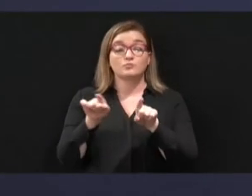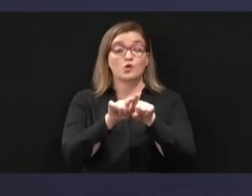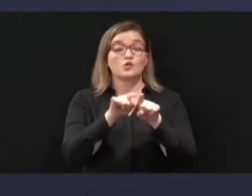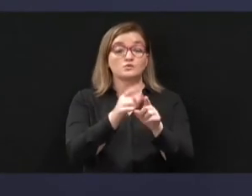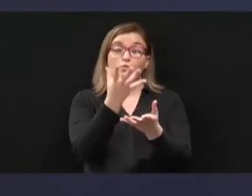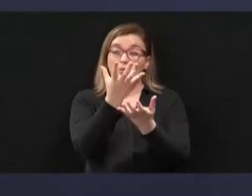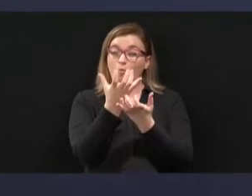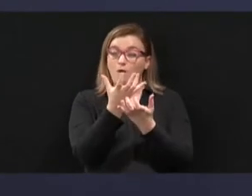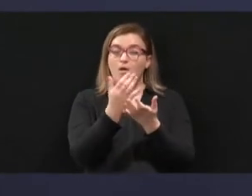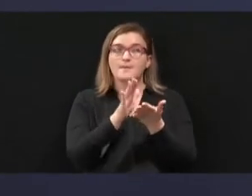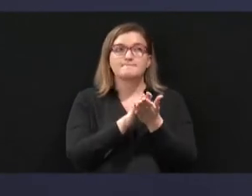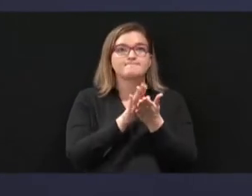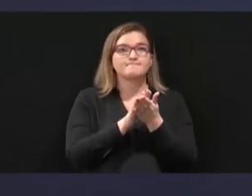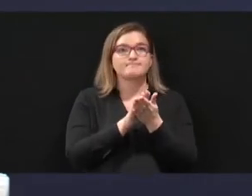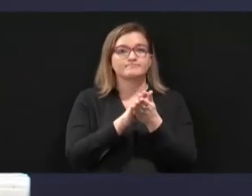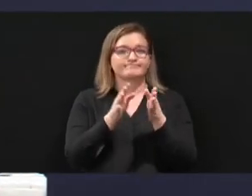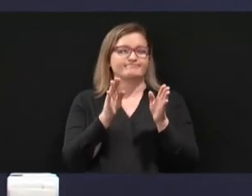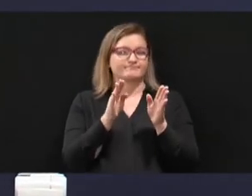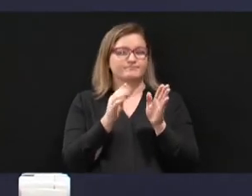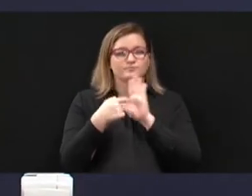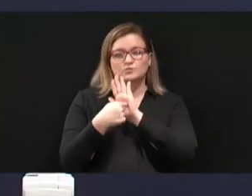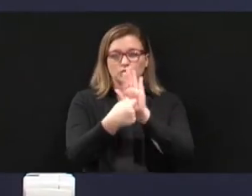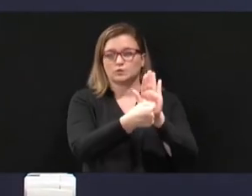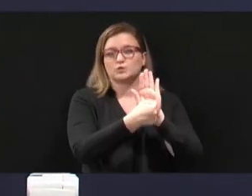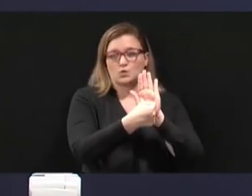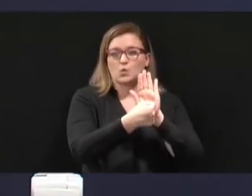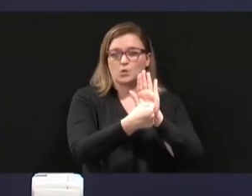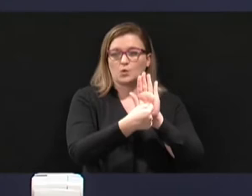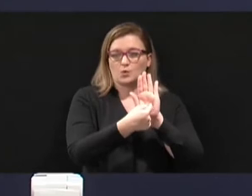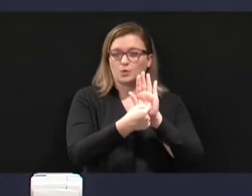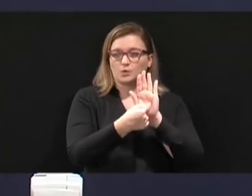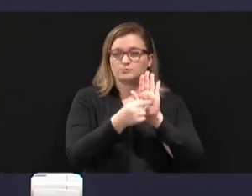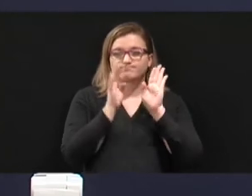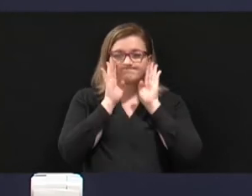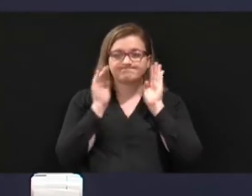wanted to call your attention to,